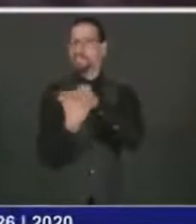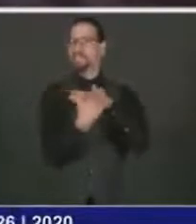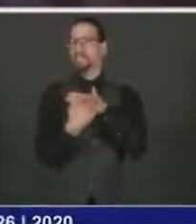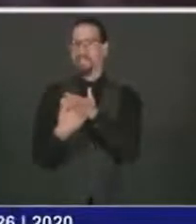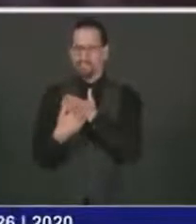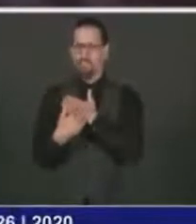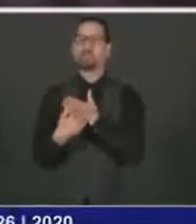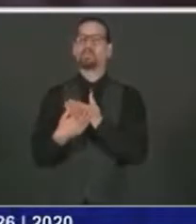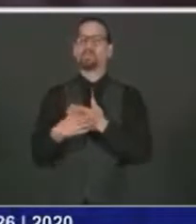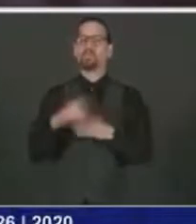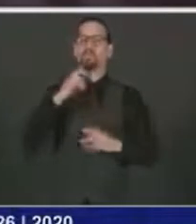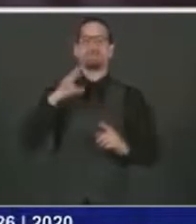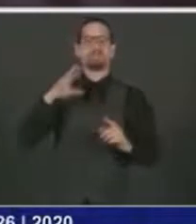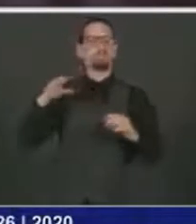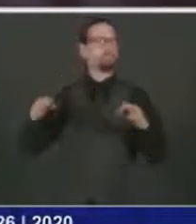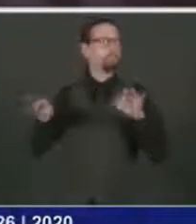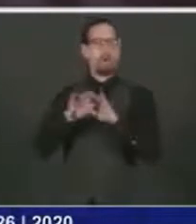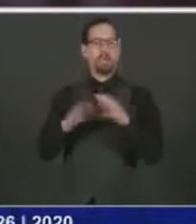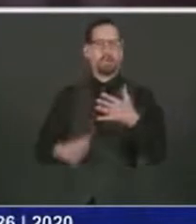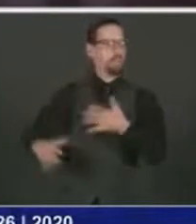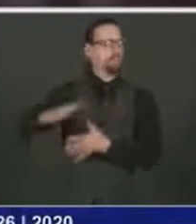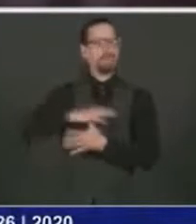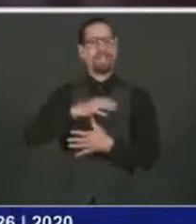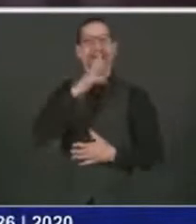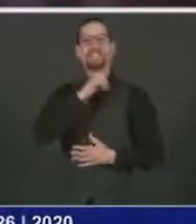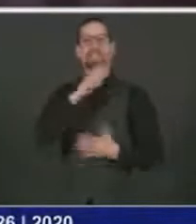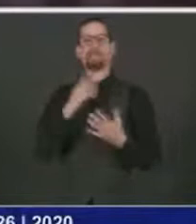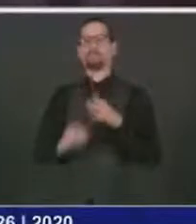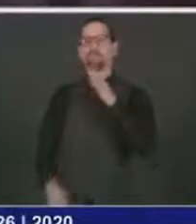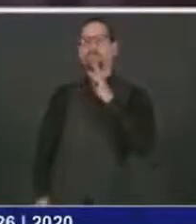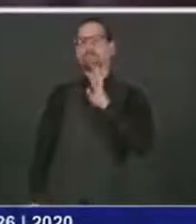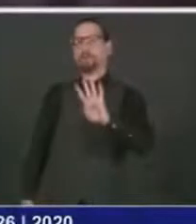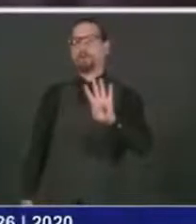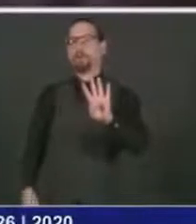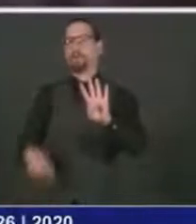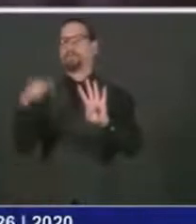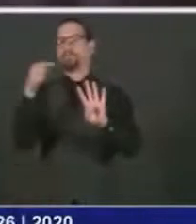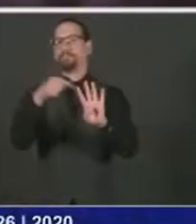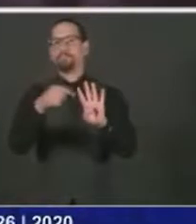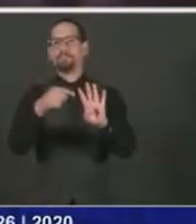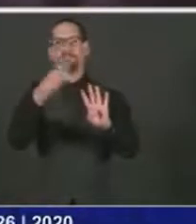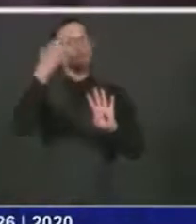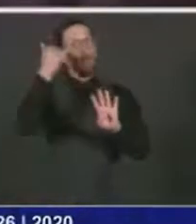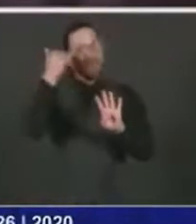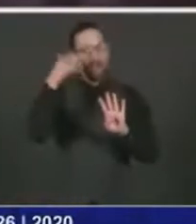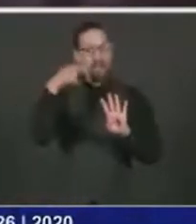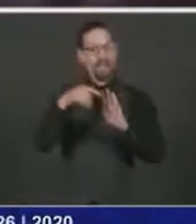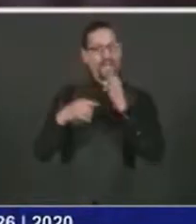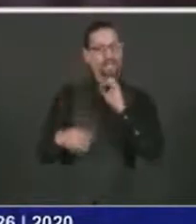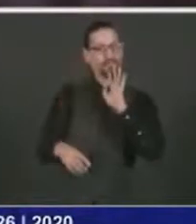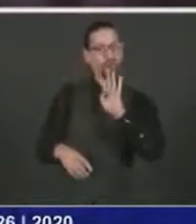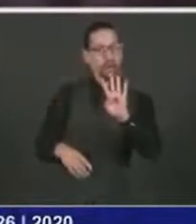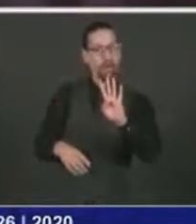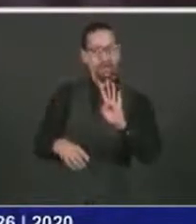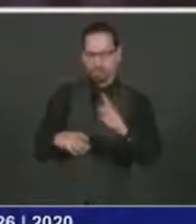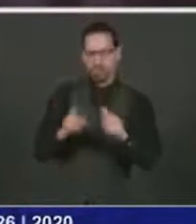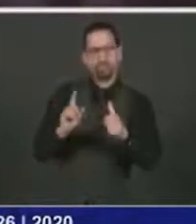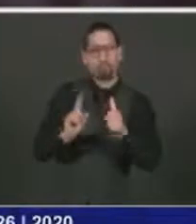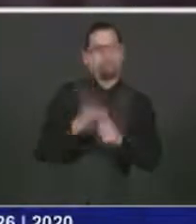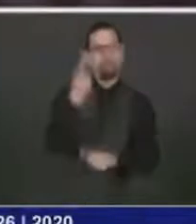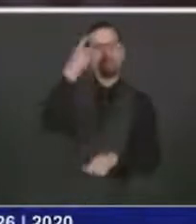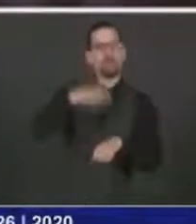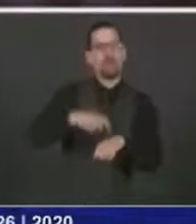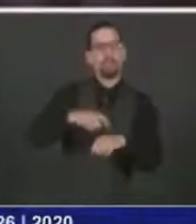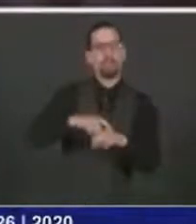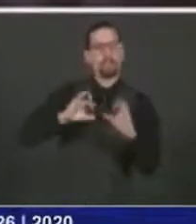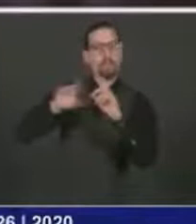4-year-olds who are going to start pre-K in the fall for the first time. We absolutely must make sure every single